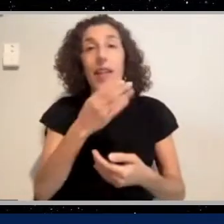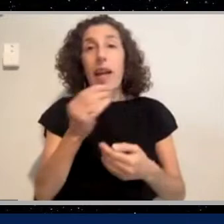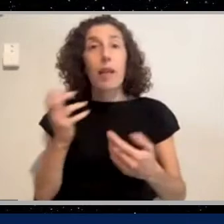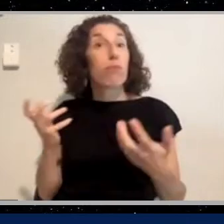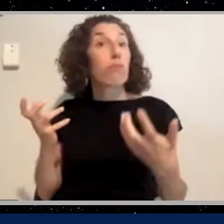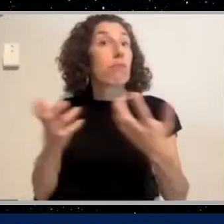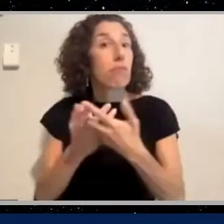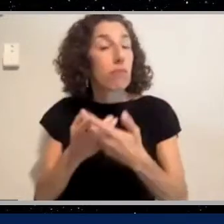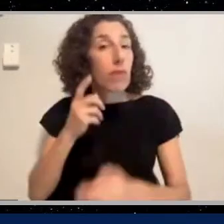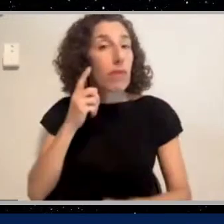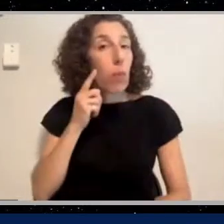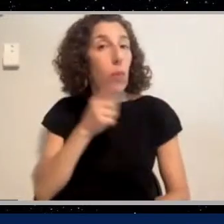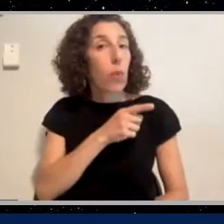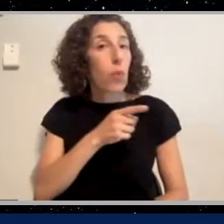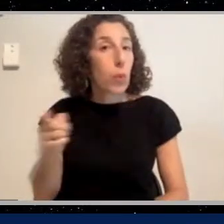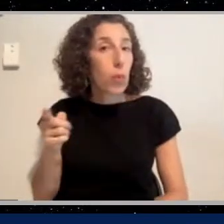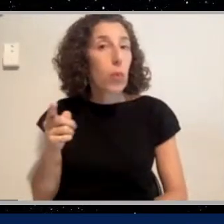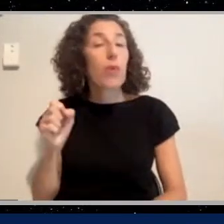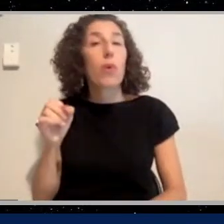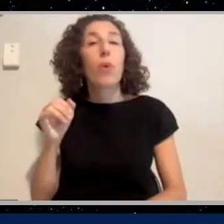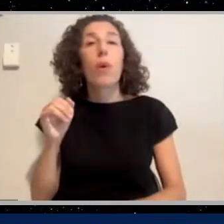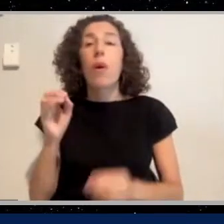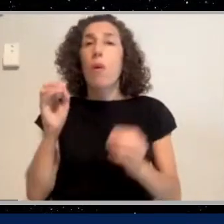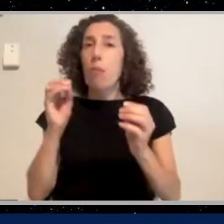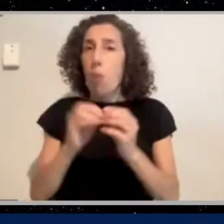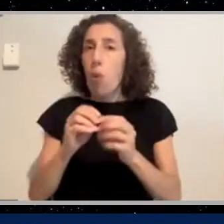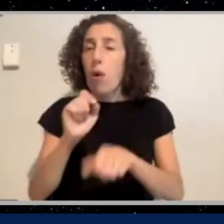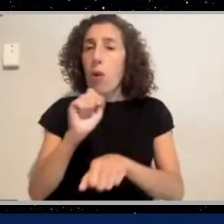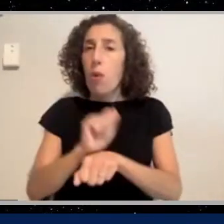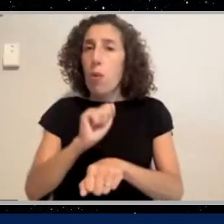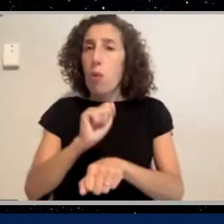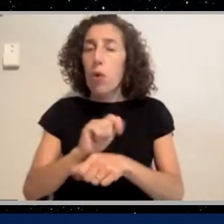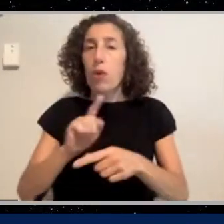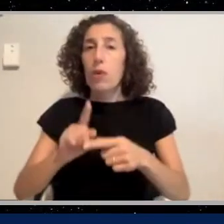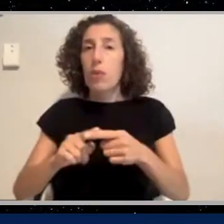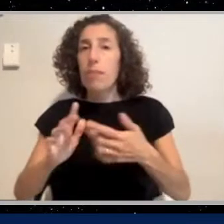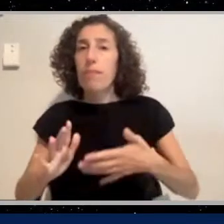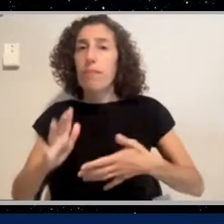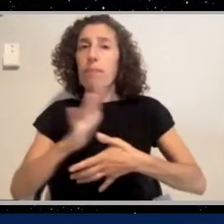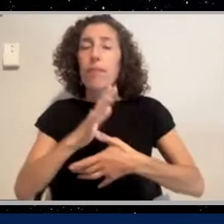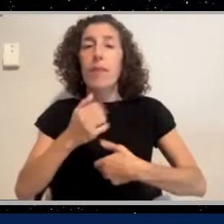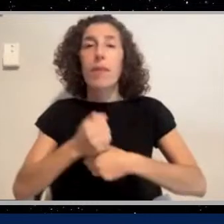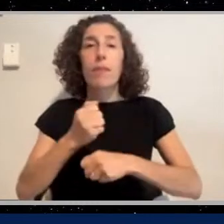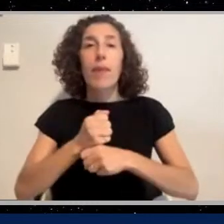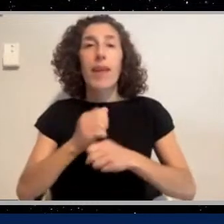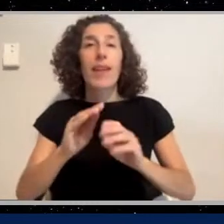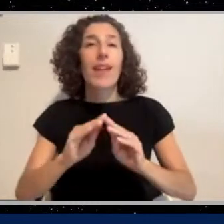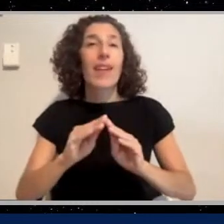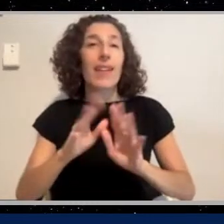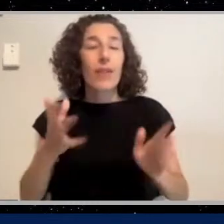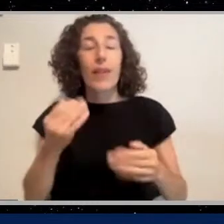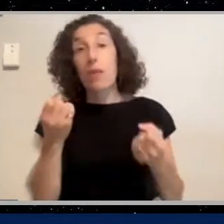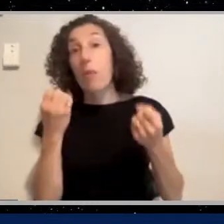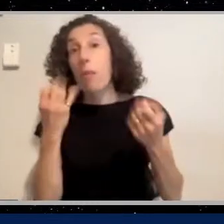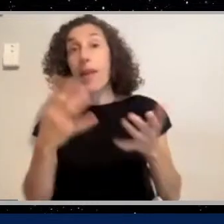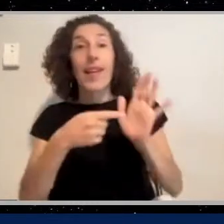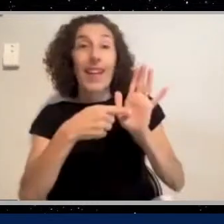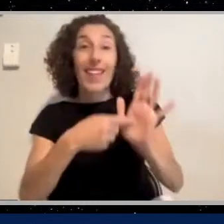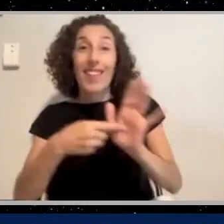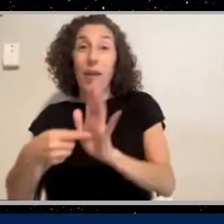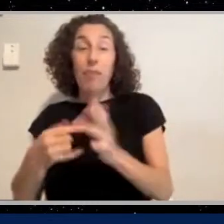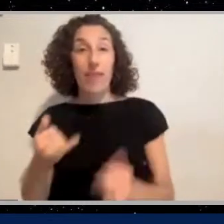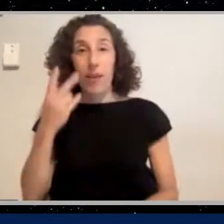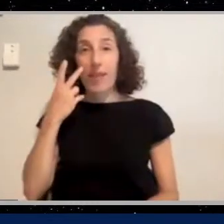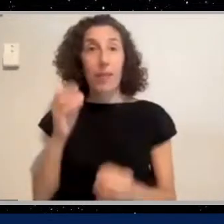point to the larger missions that you see, like James Webb or the DART that you recently saw with the asteroid moving. Yeah.